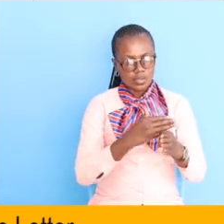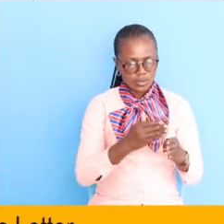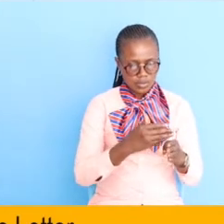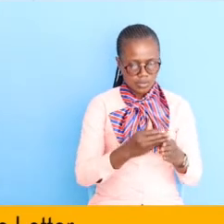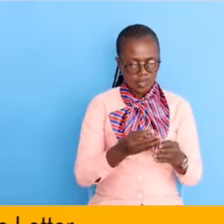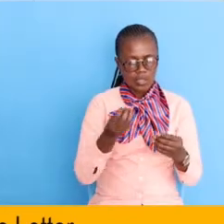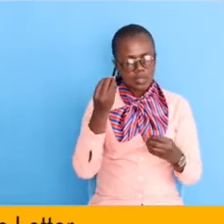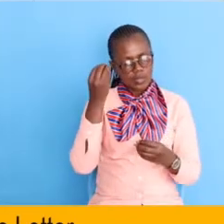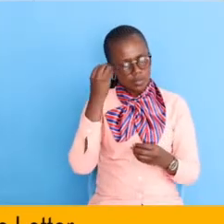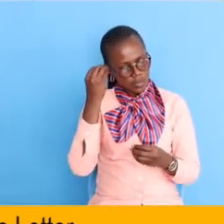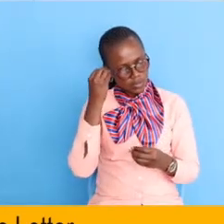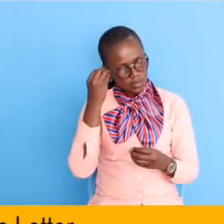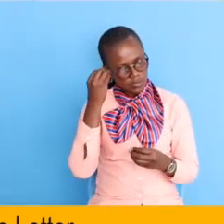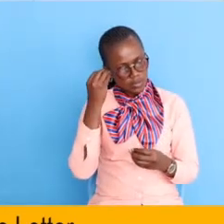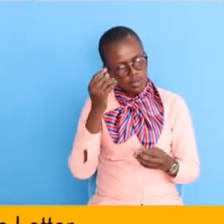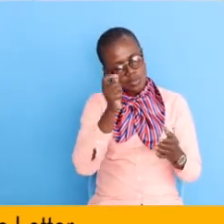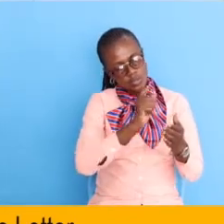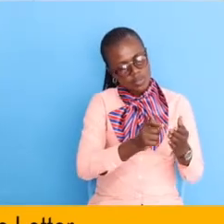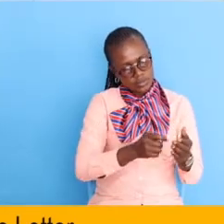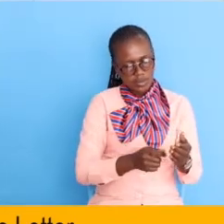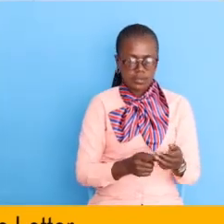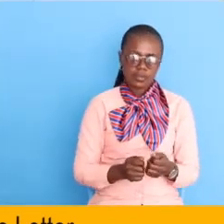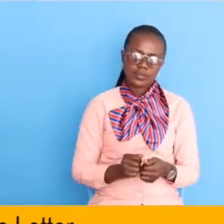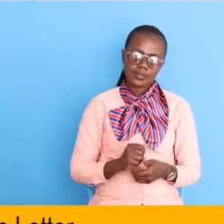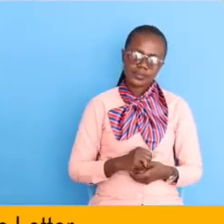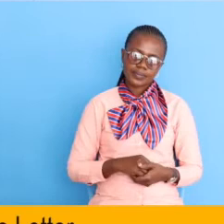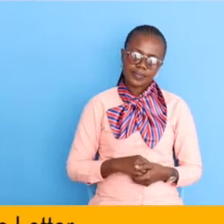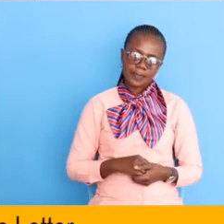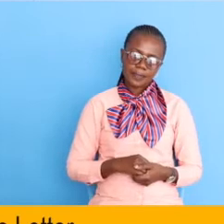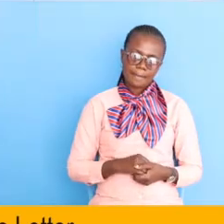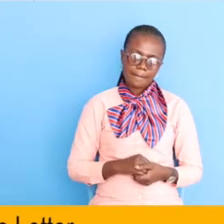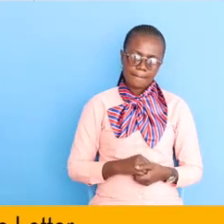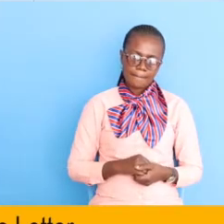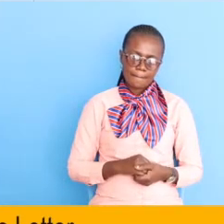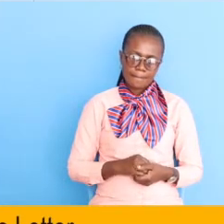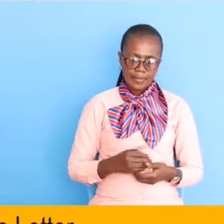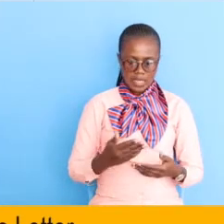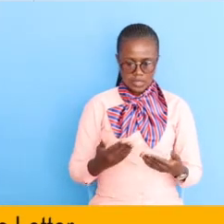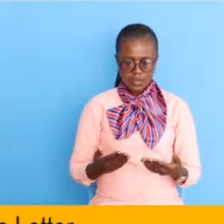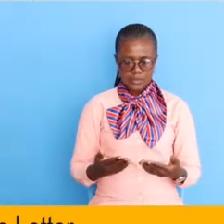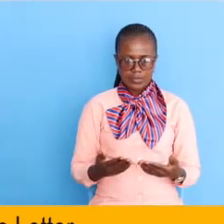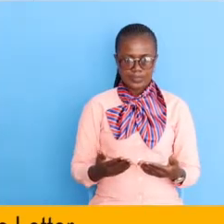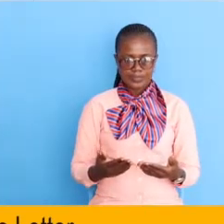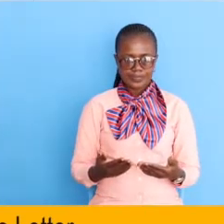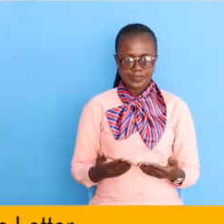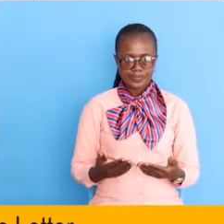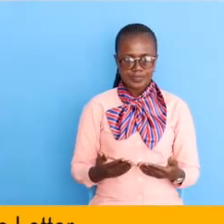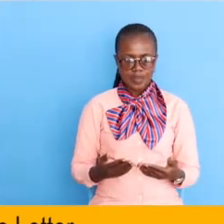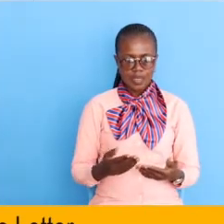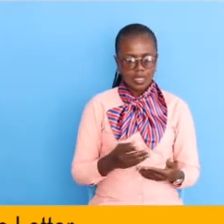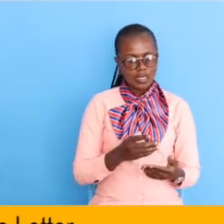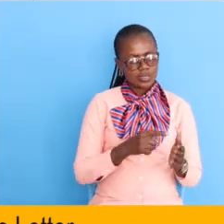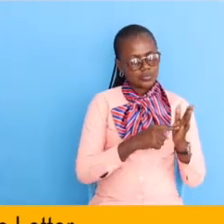for you to write a business transaction letter. Now let's have a sample